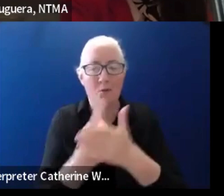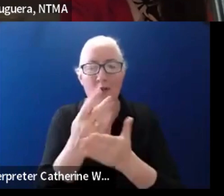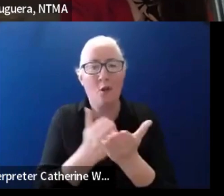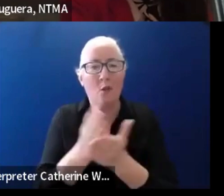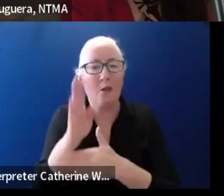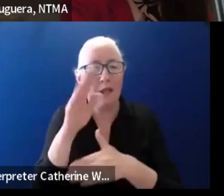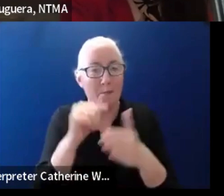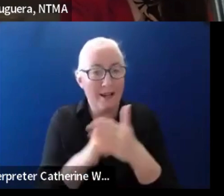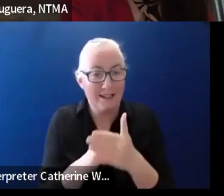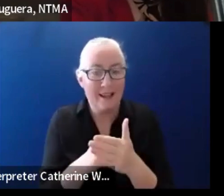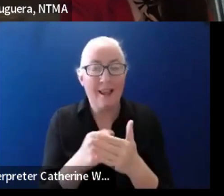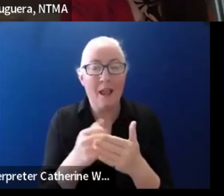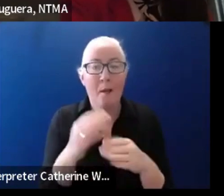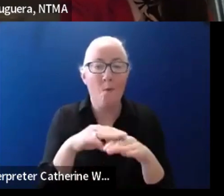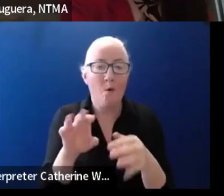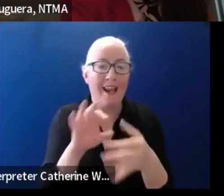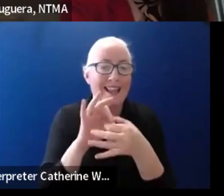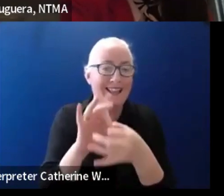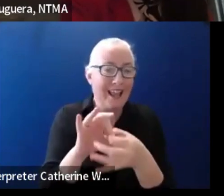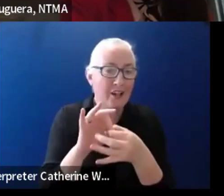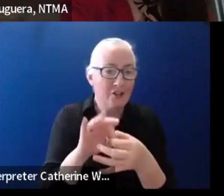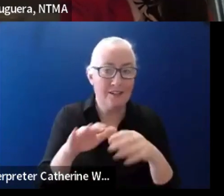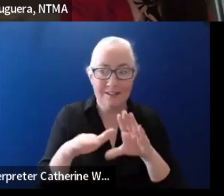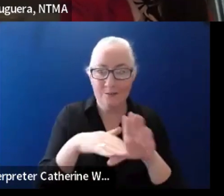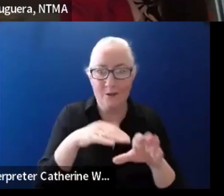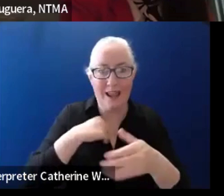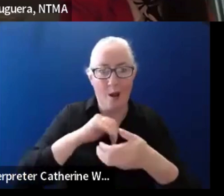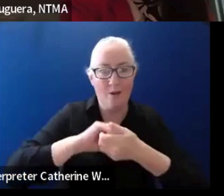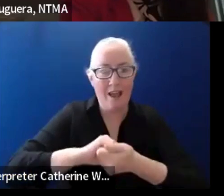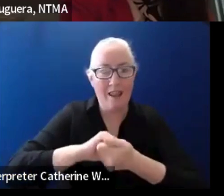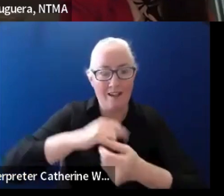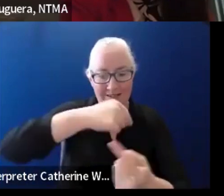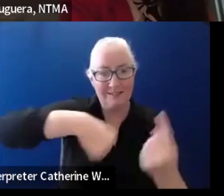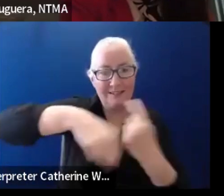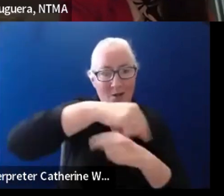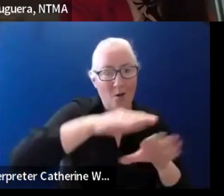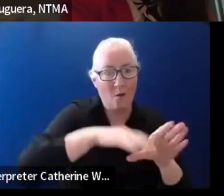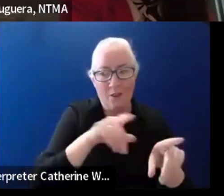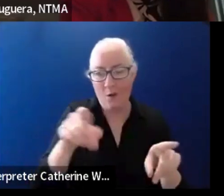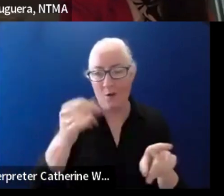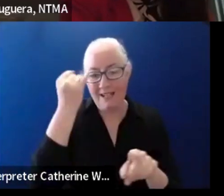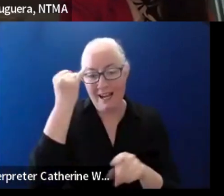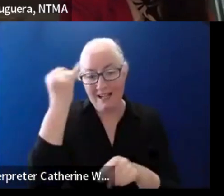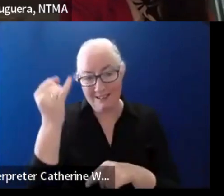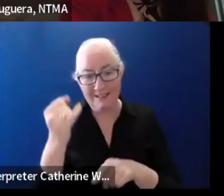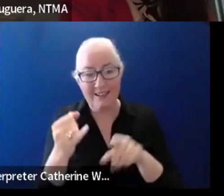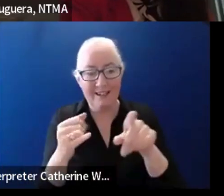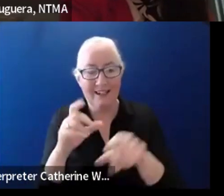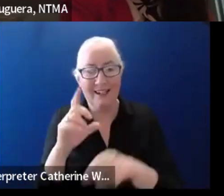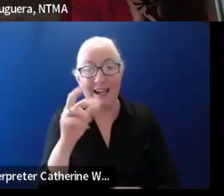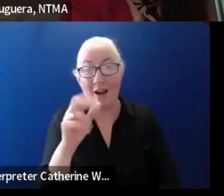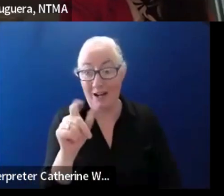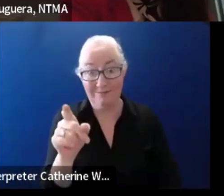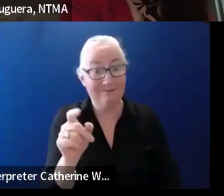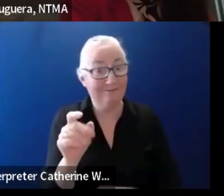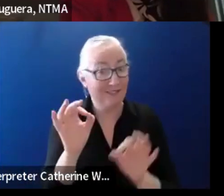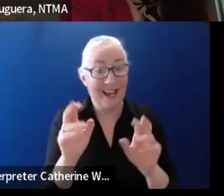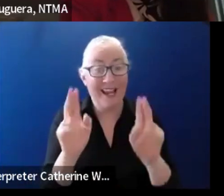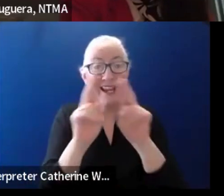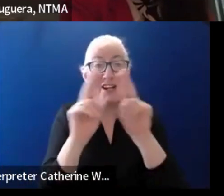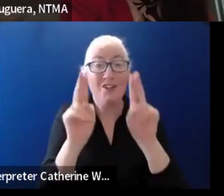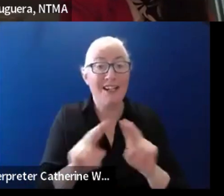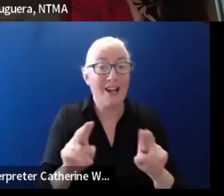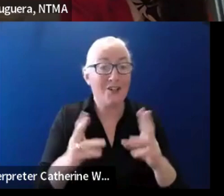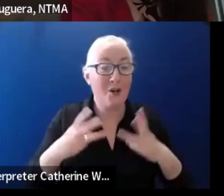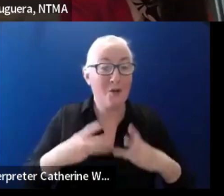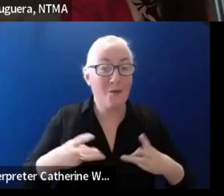allow colleagues to get more engaged in the initiative as well. Thanks so much, Eileen. It's so timely with International Women's Day